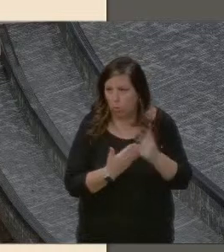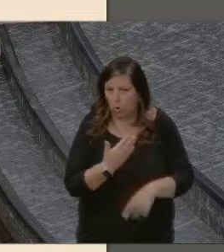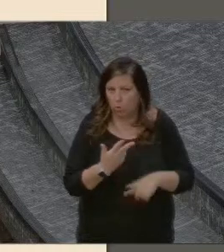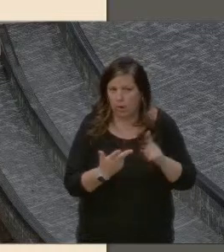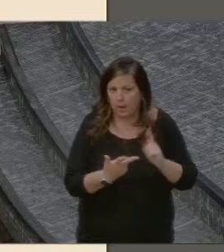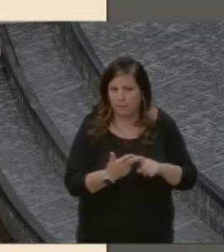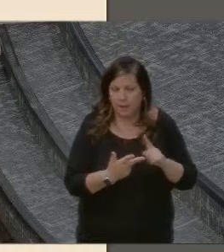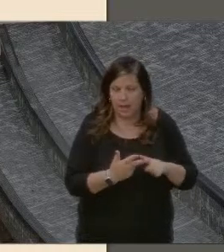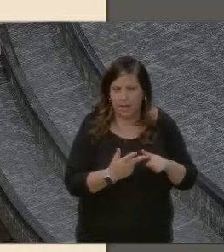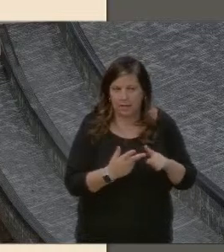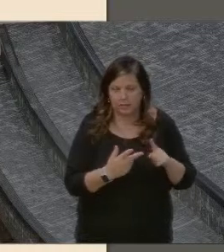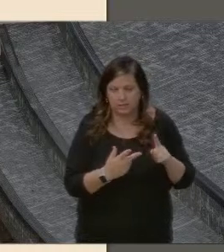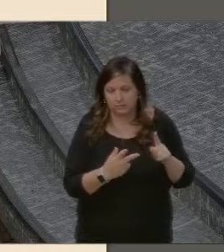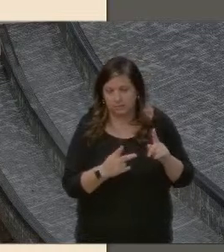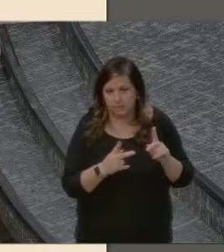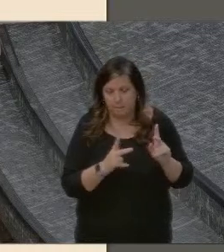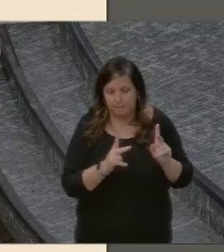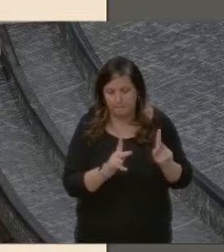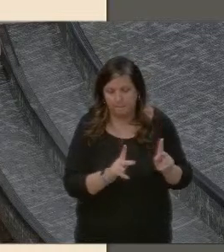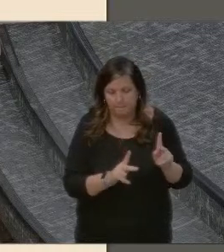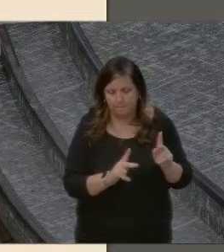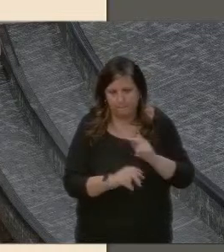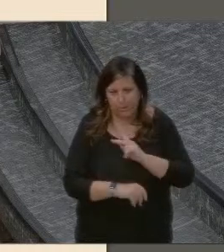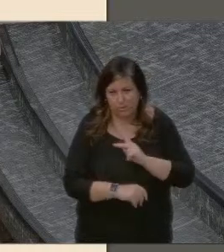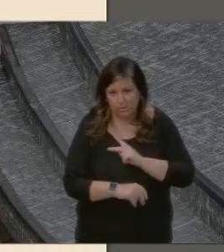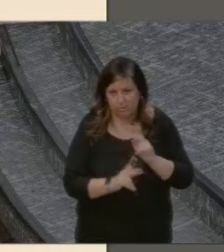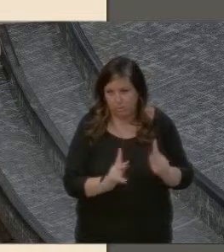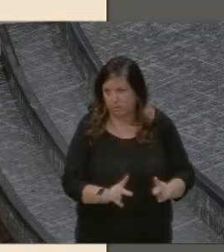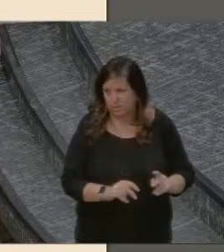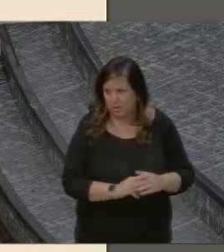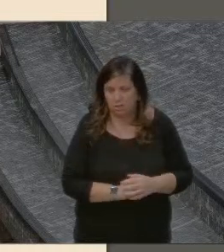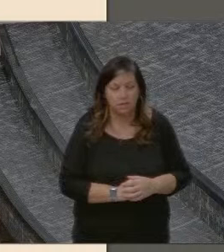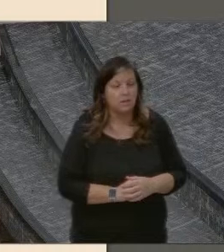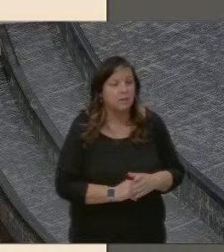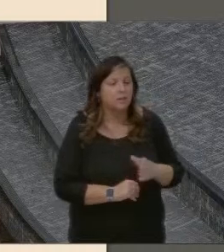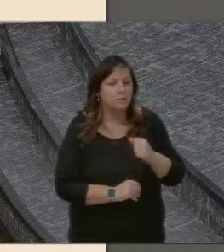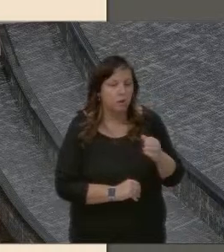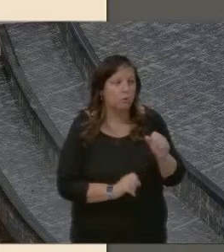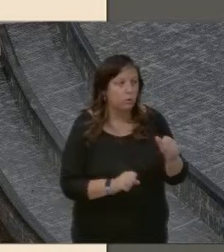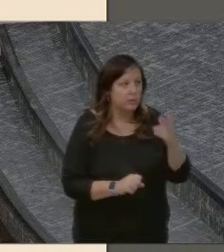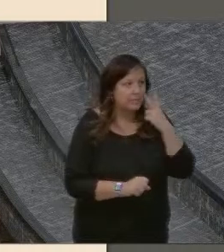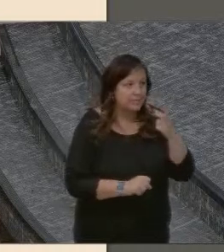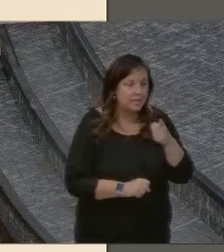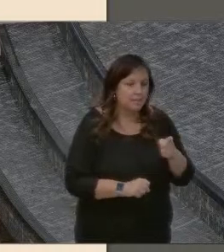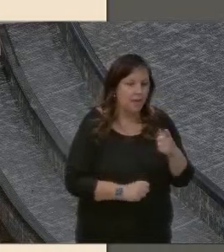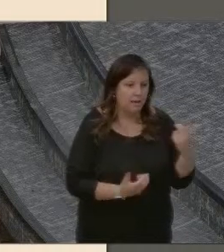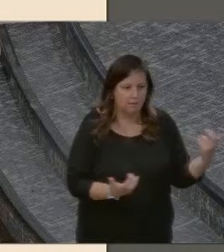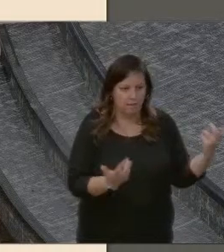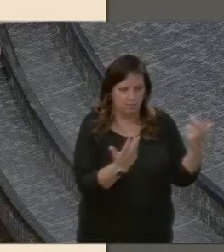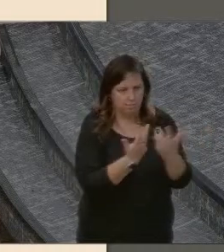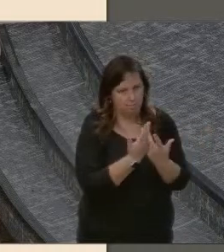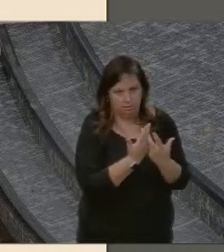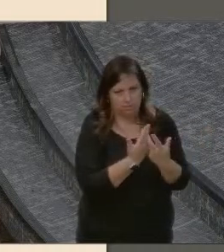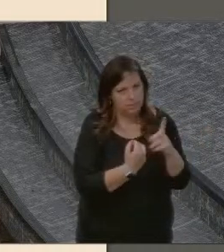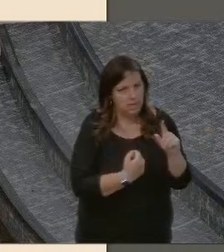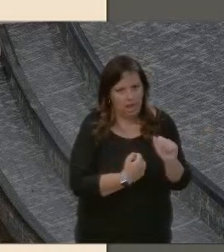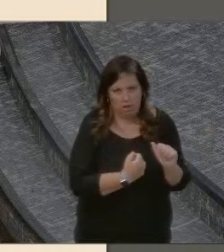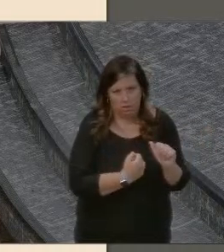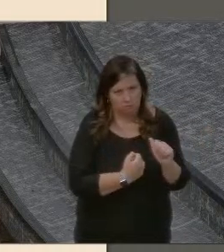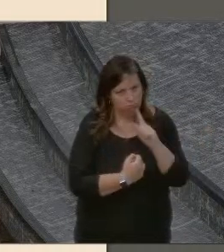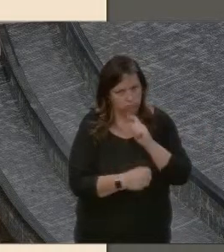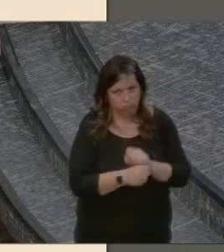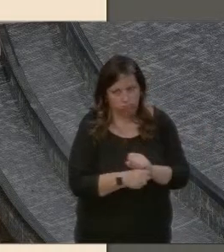As you can also see, they're very much aligned with what we're seeing from the data. The first would